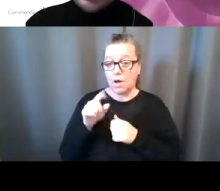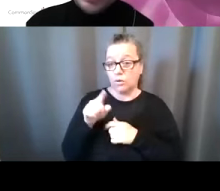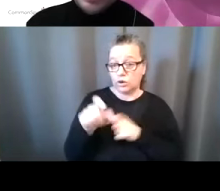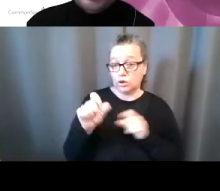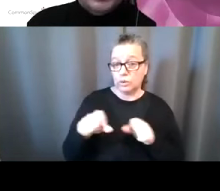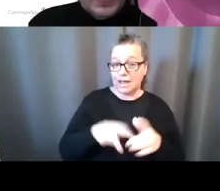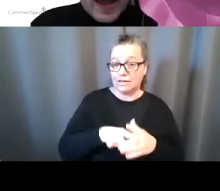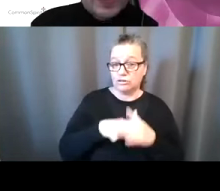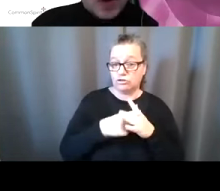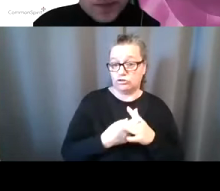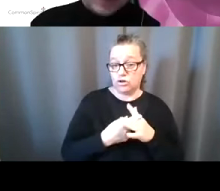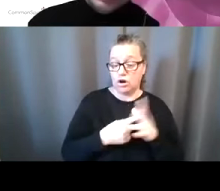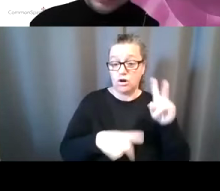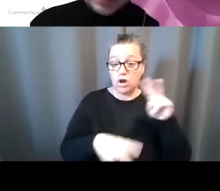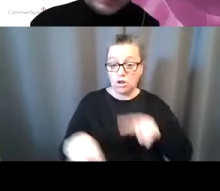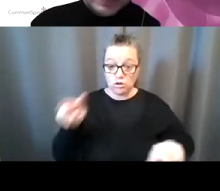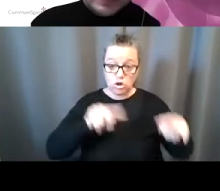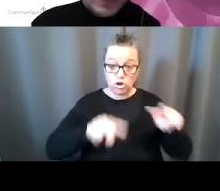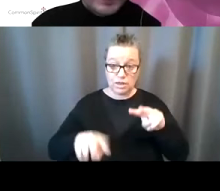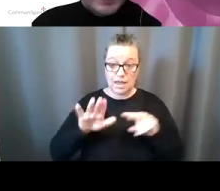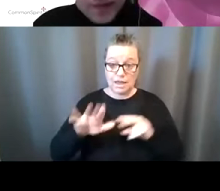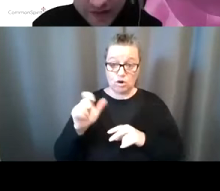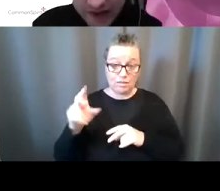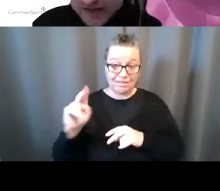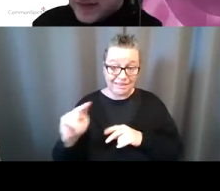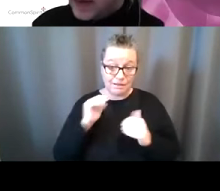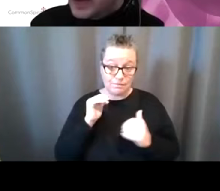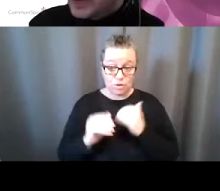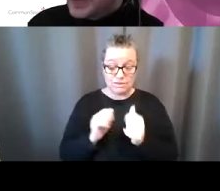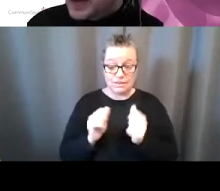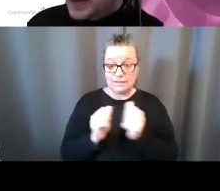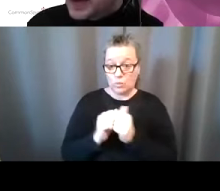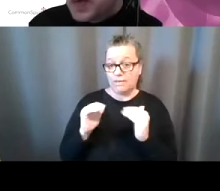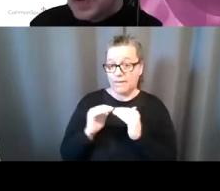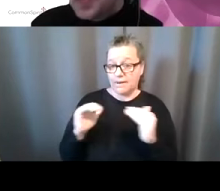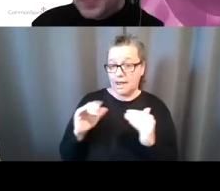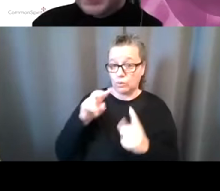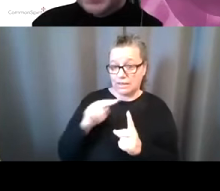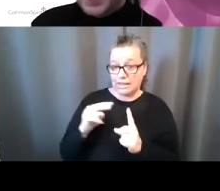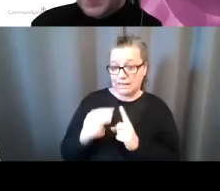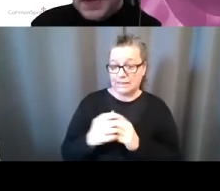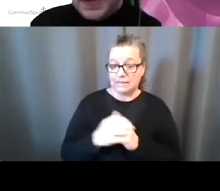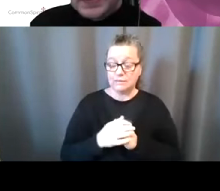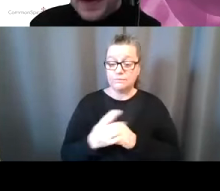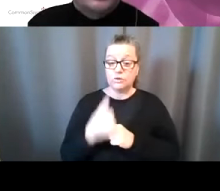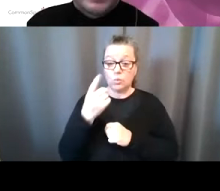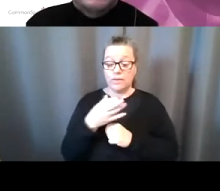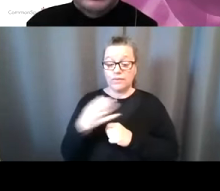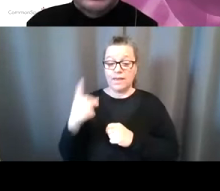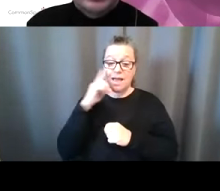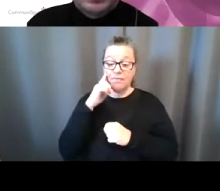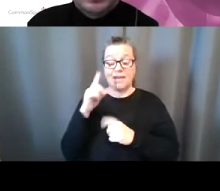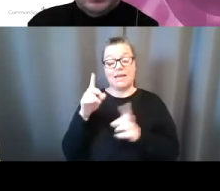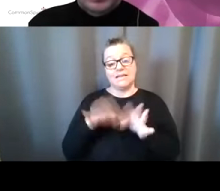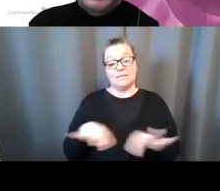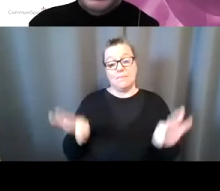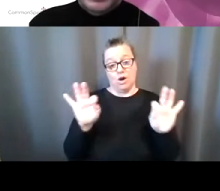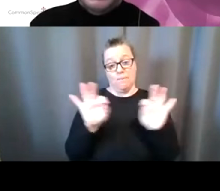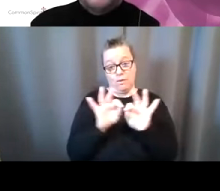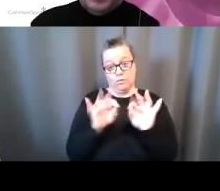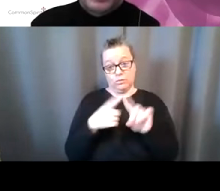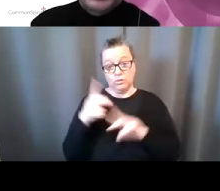start looking at your lean processes with an equity lens. So one of the things that I think is paramount to